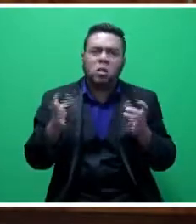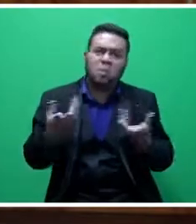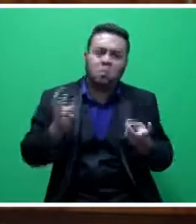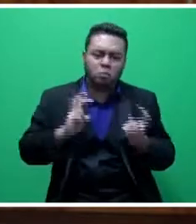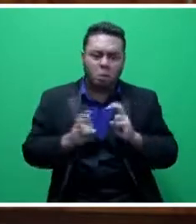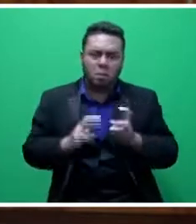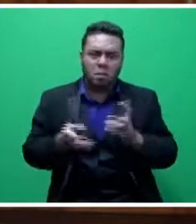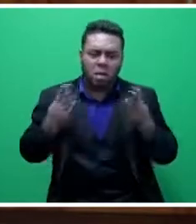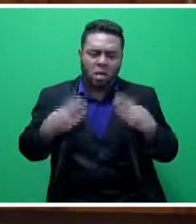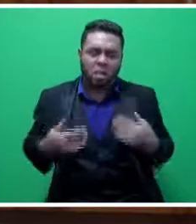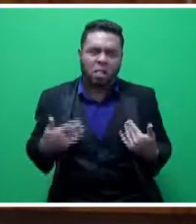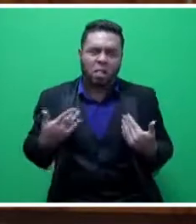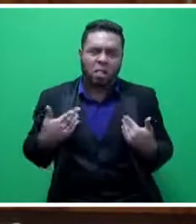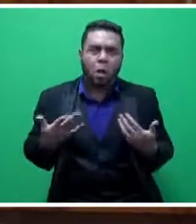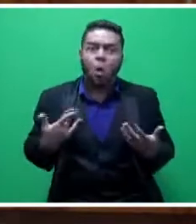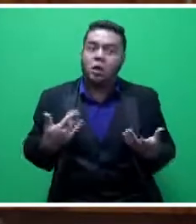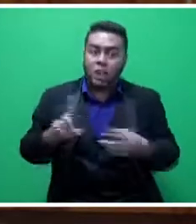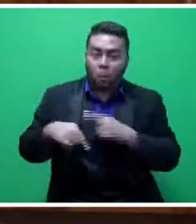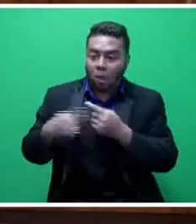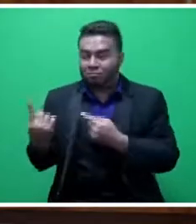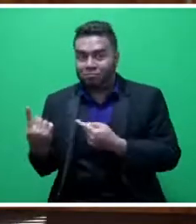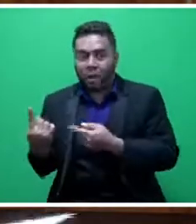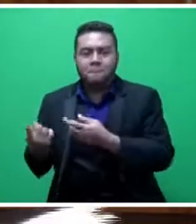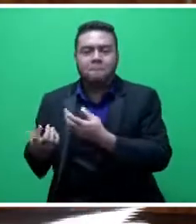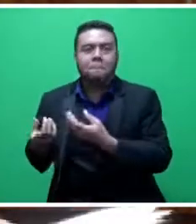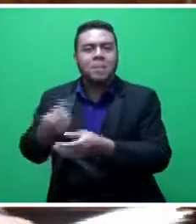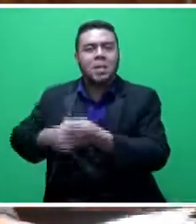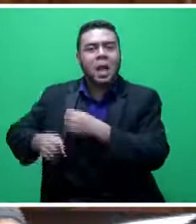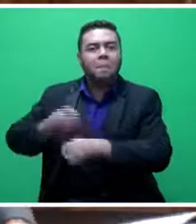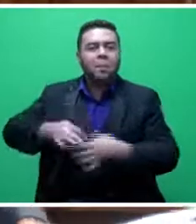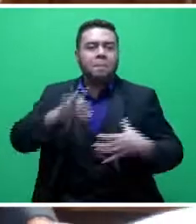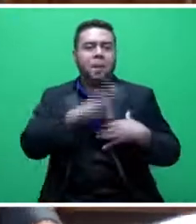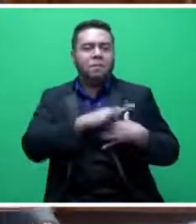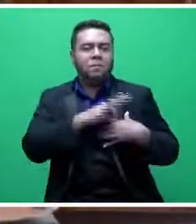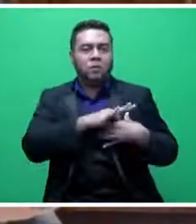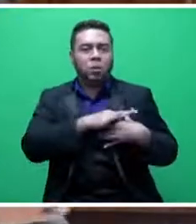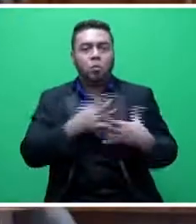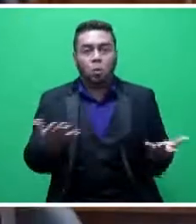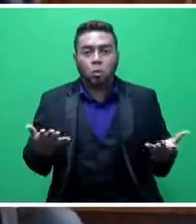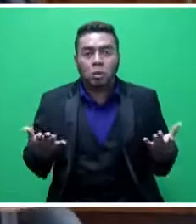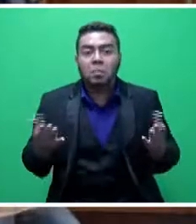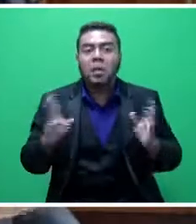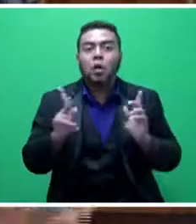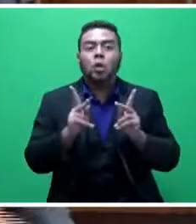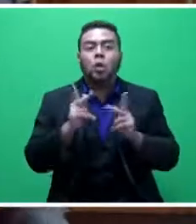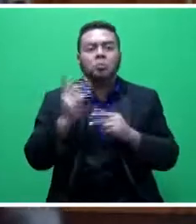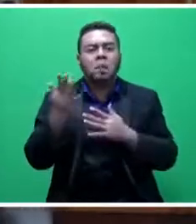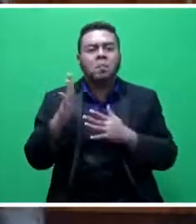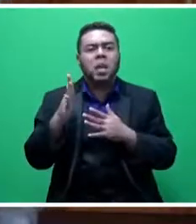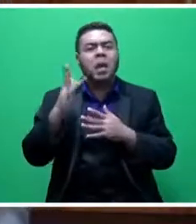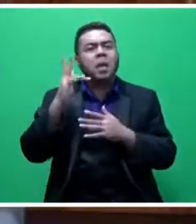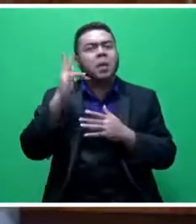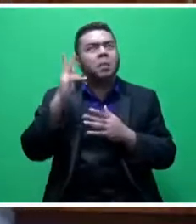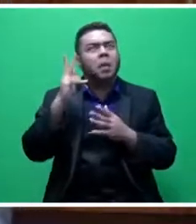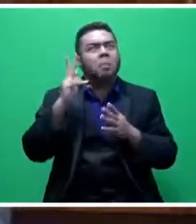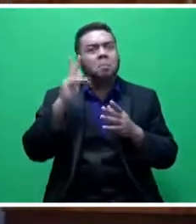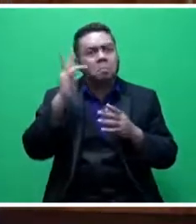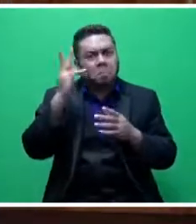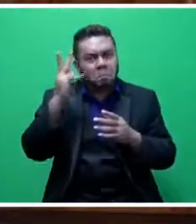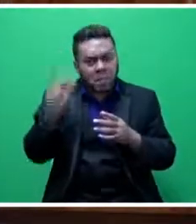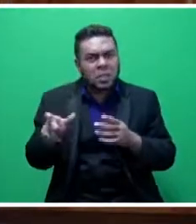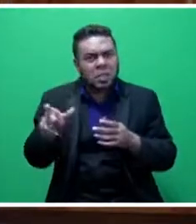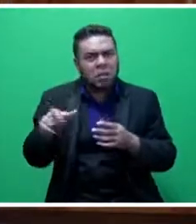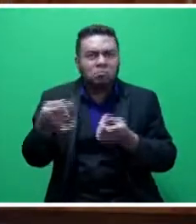funds, or somebody who becomes a beneficiary under the FNPF because the principal has died and they've now received the